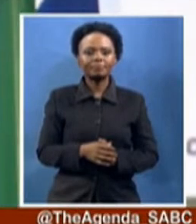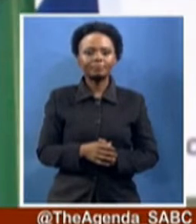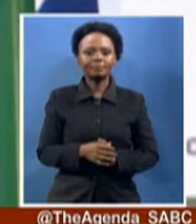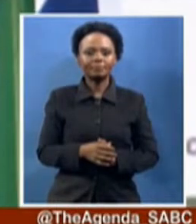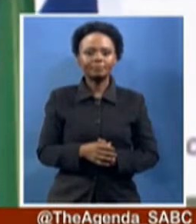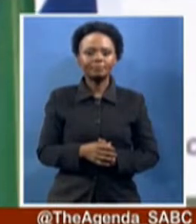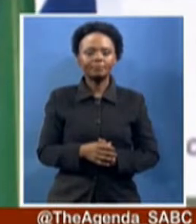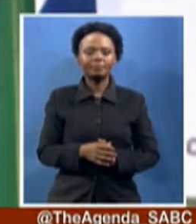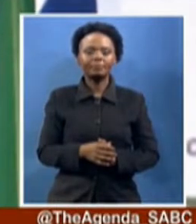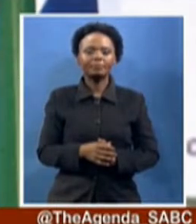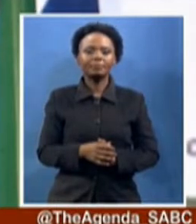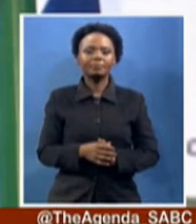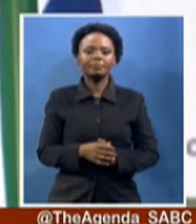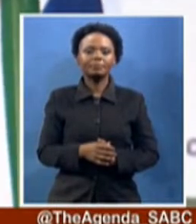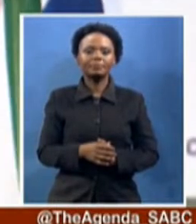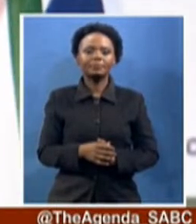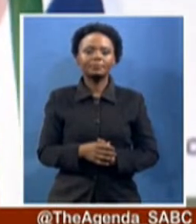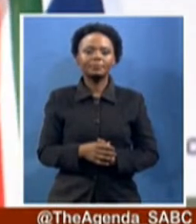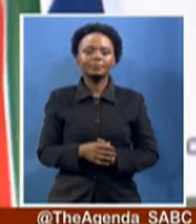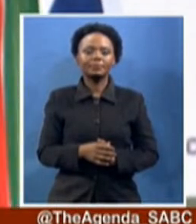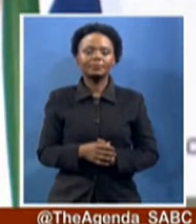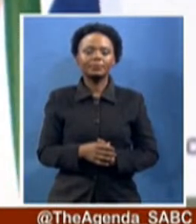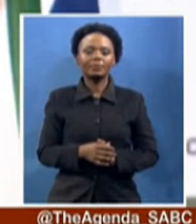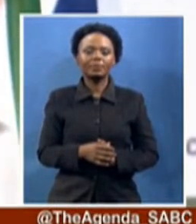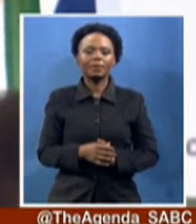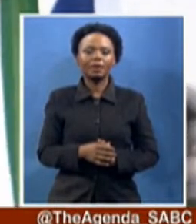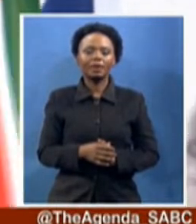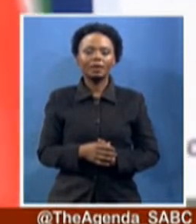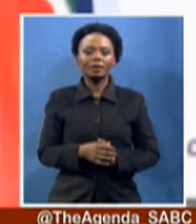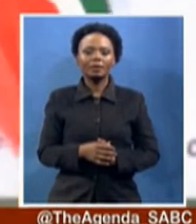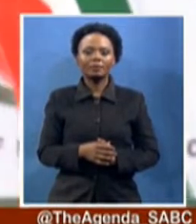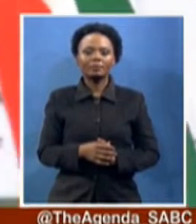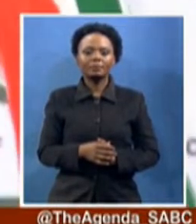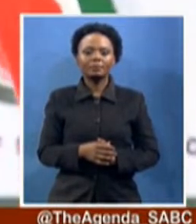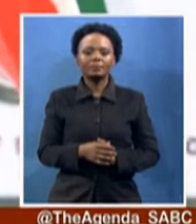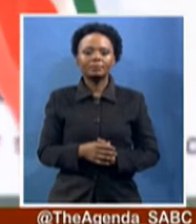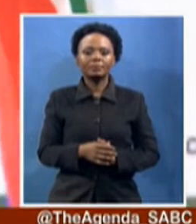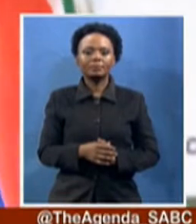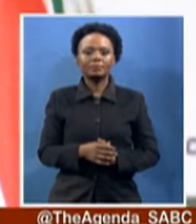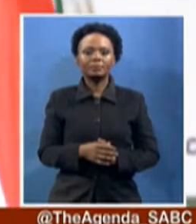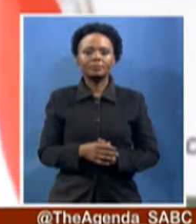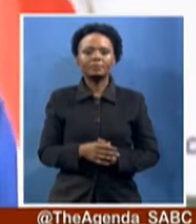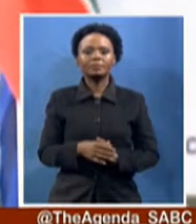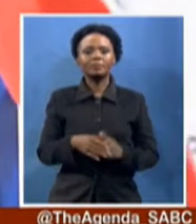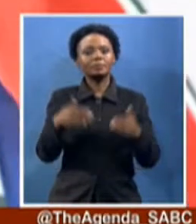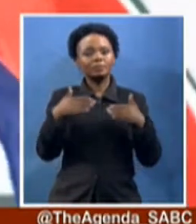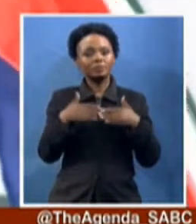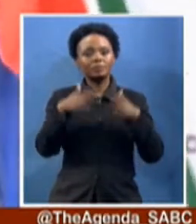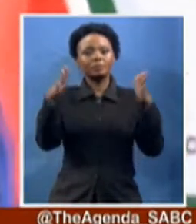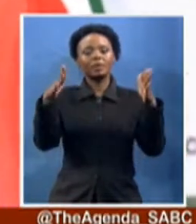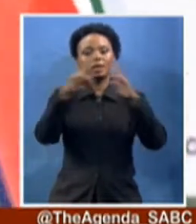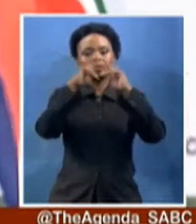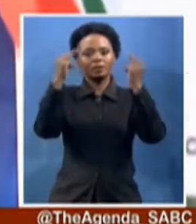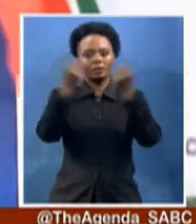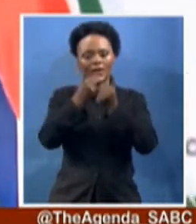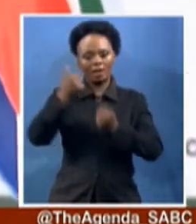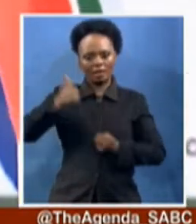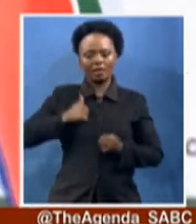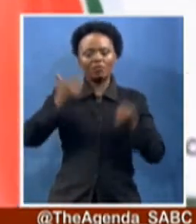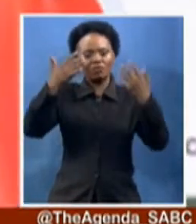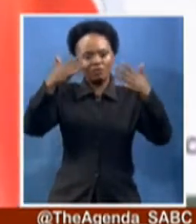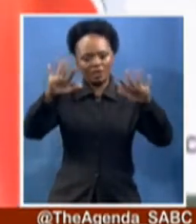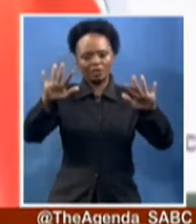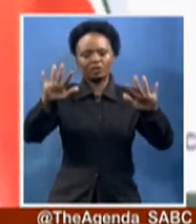Having opened with the national anthem, we won't waste time. We'll go straight to our program today.